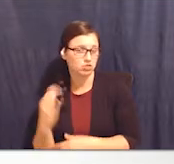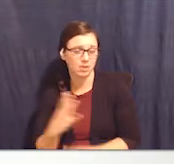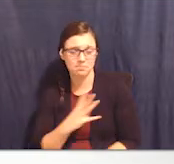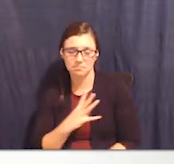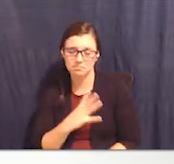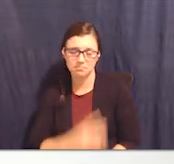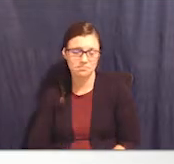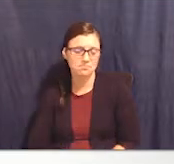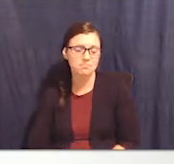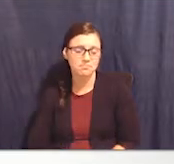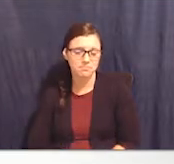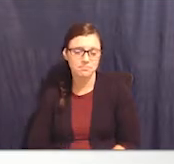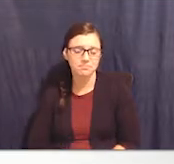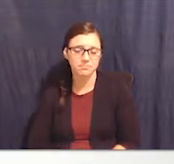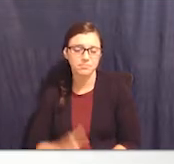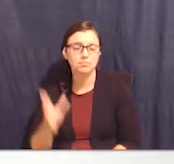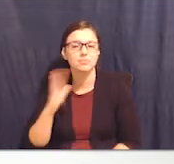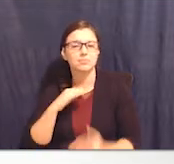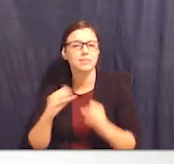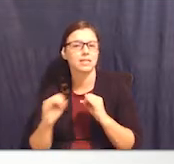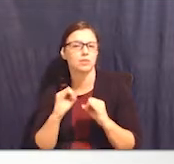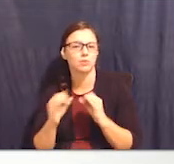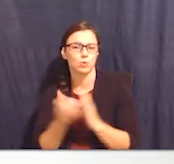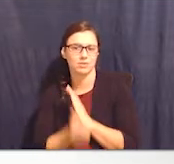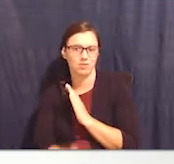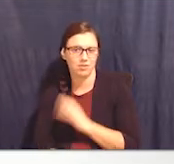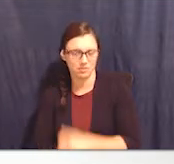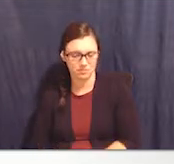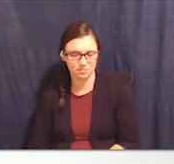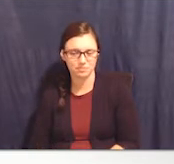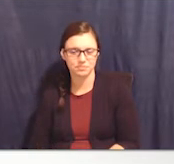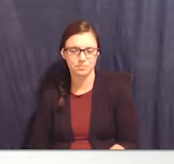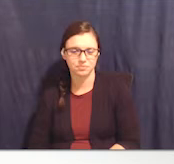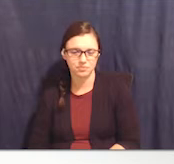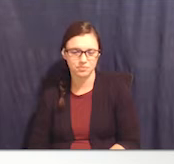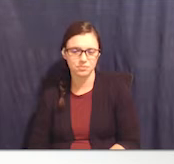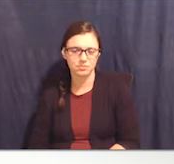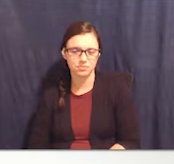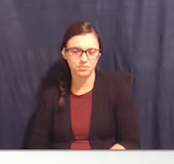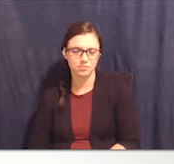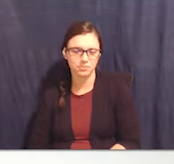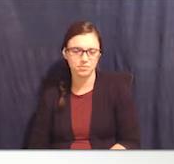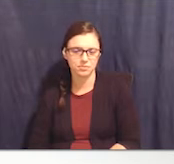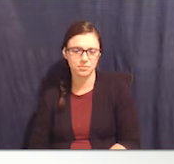interviewing. So that's another piece of this we want them to learn.